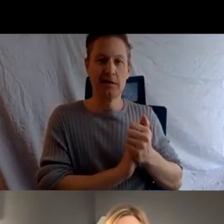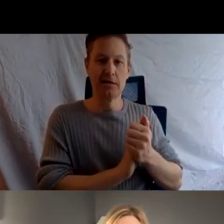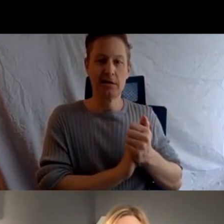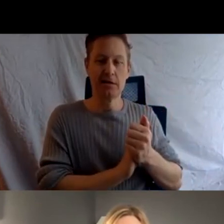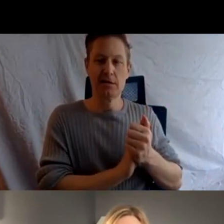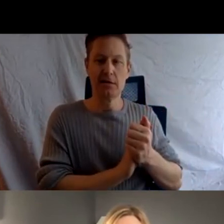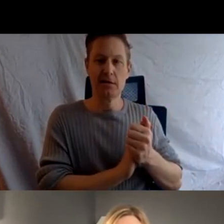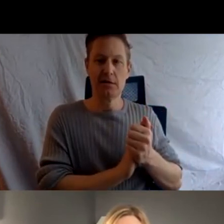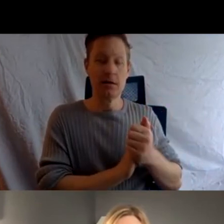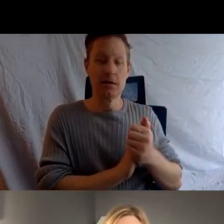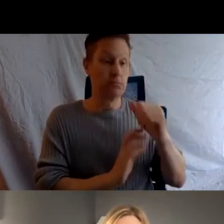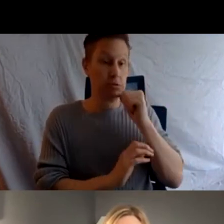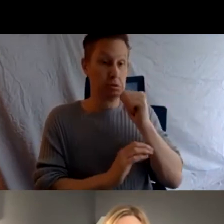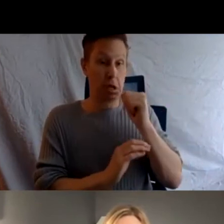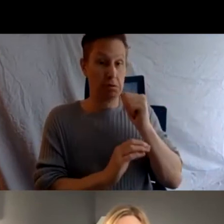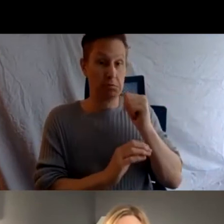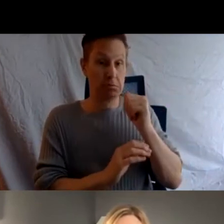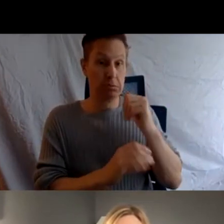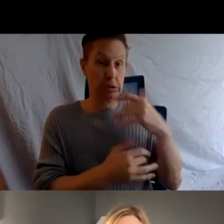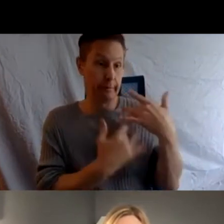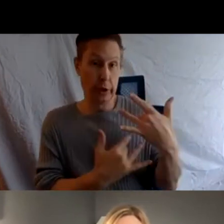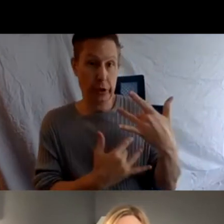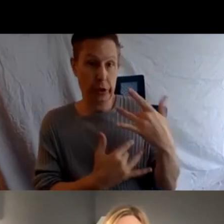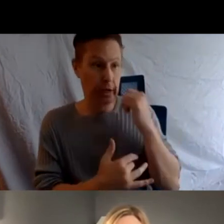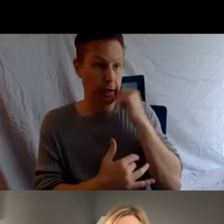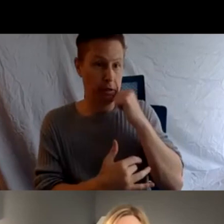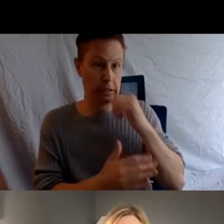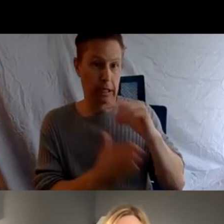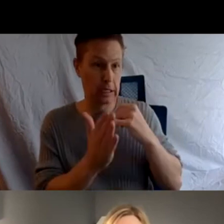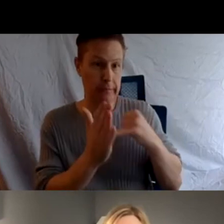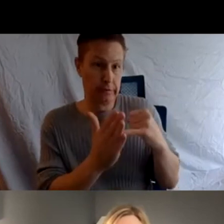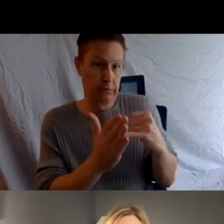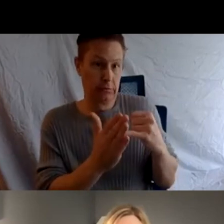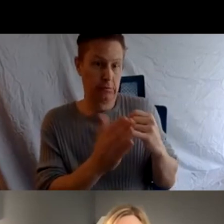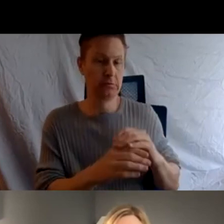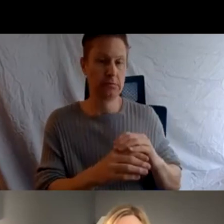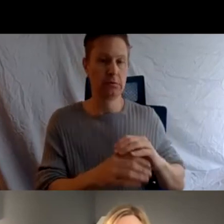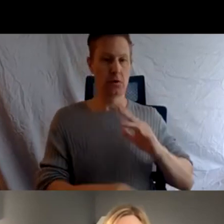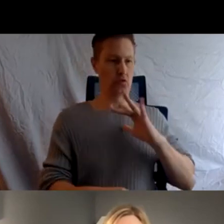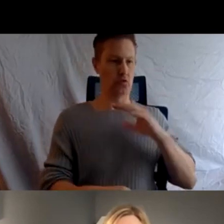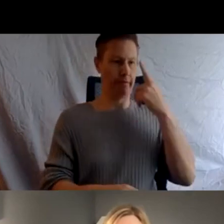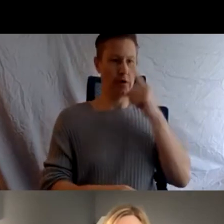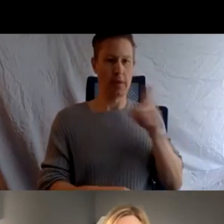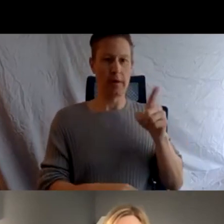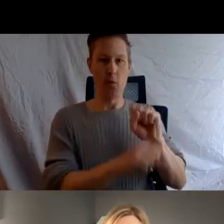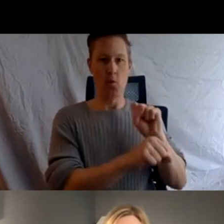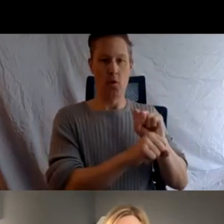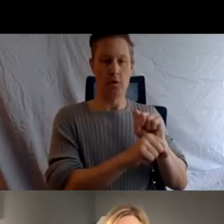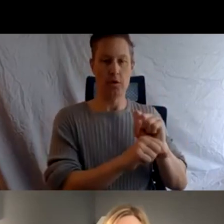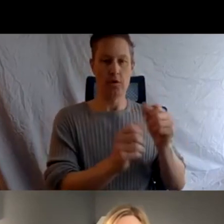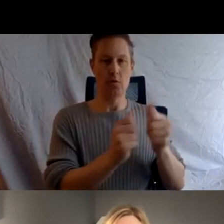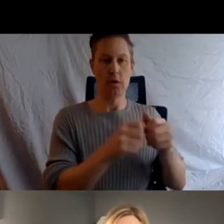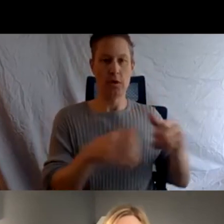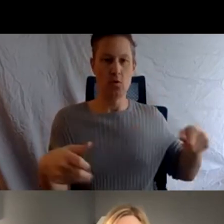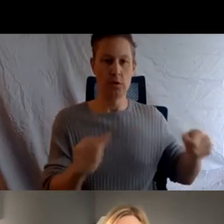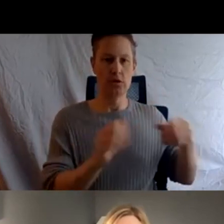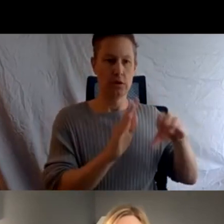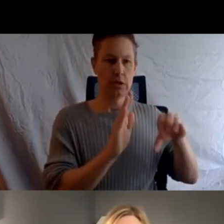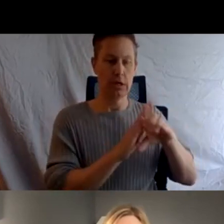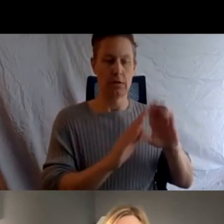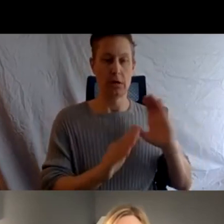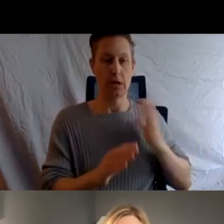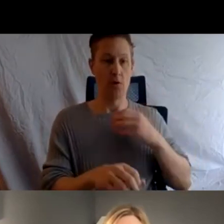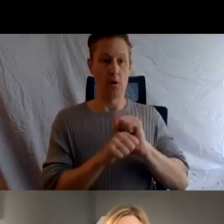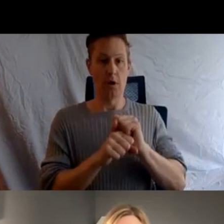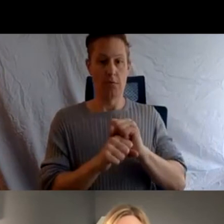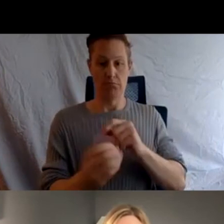it was because it's not something you animate every day. So I think it was probably really cool for them as well, because the work we're getting back, and go,